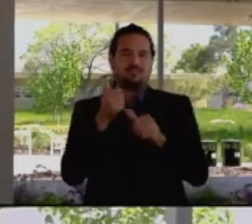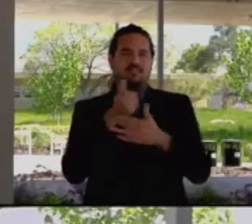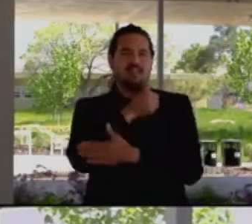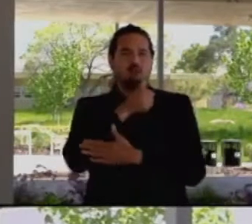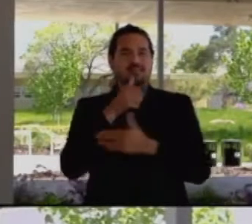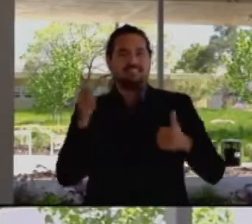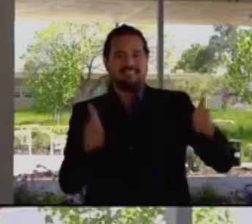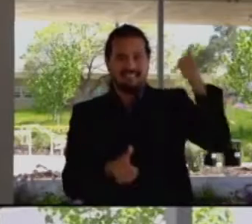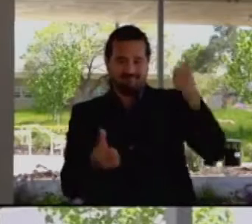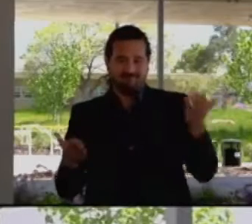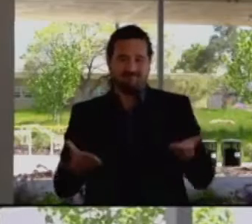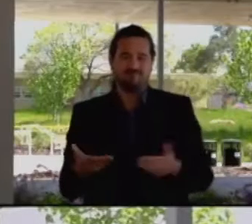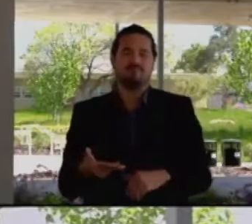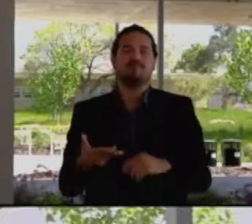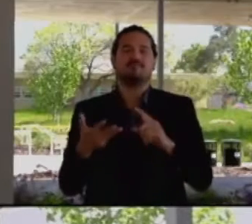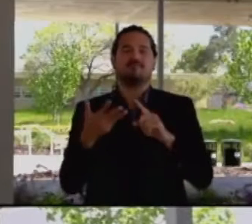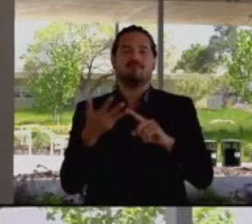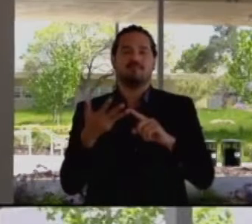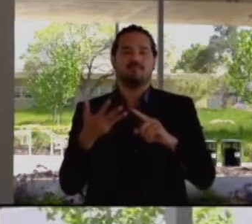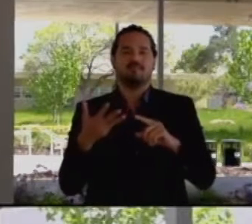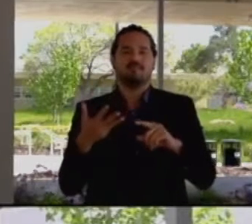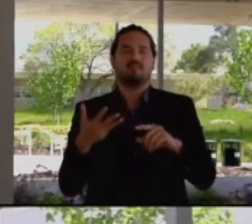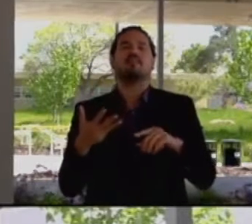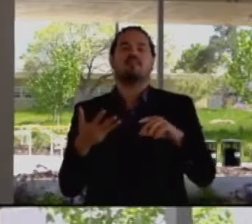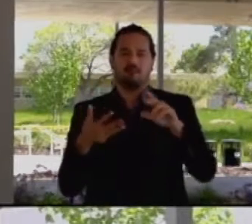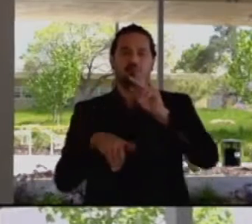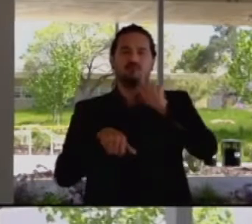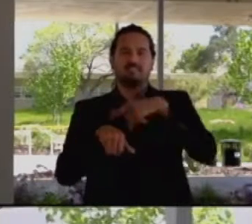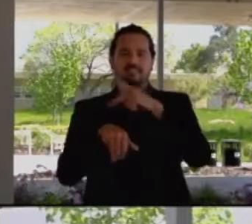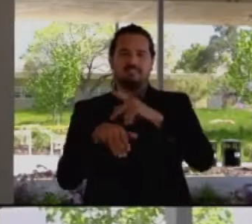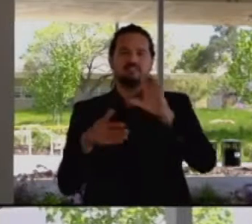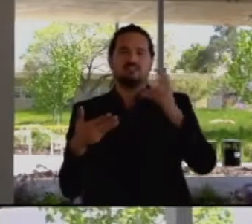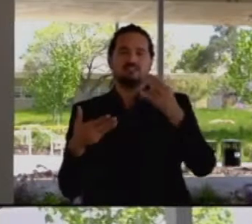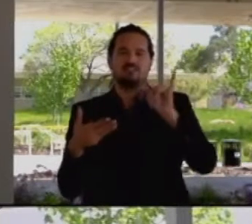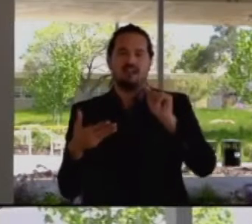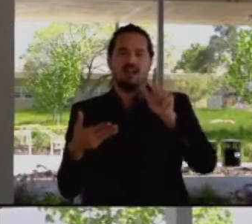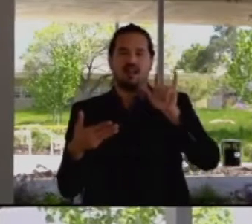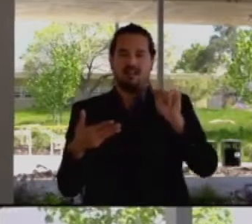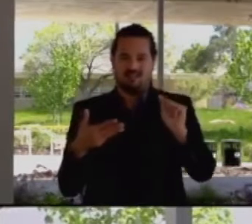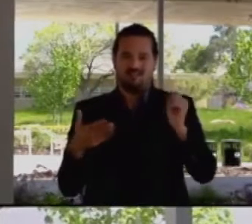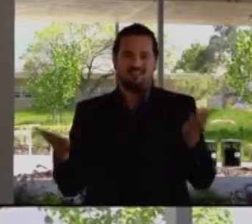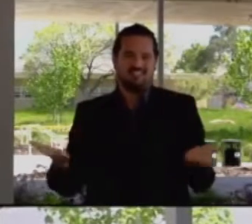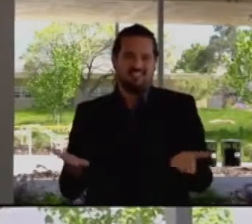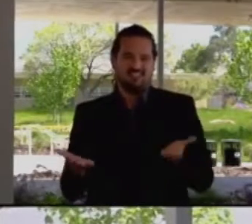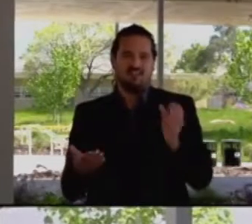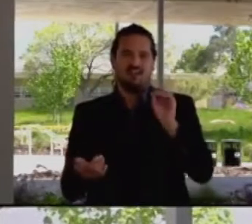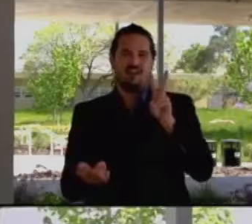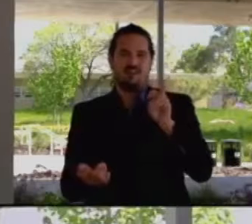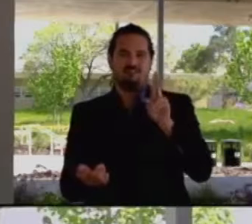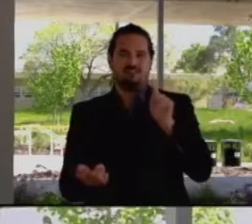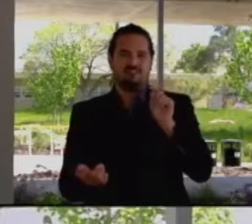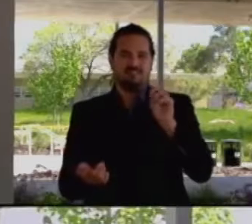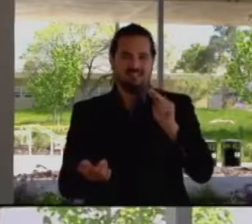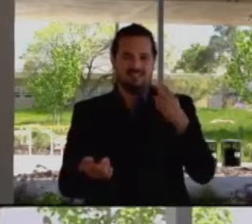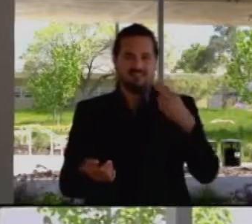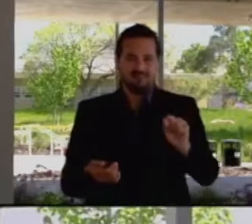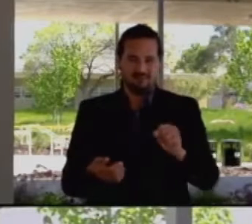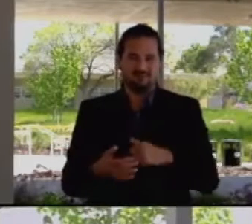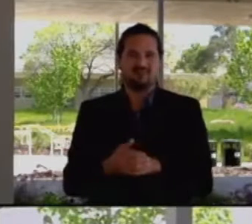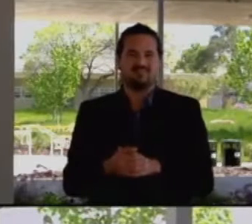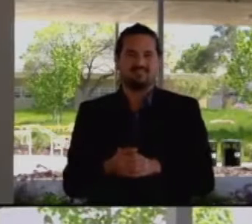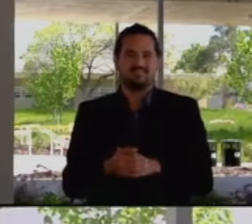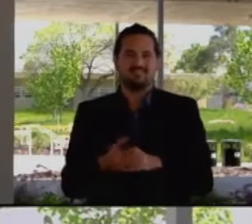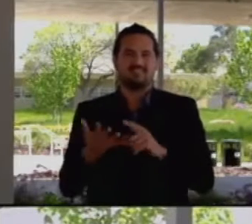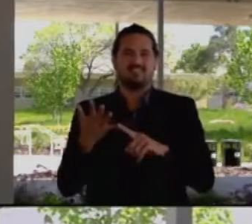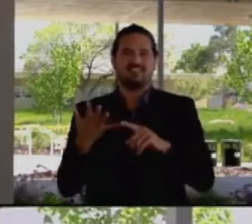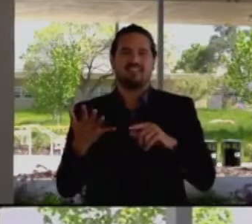is the principal of Oberfeld High School. We also have Andrea Hernandez, who is a student here at Oberfeld High